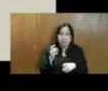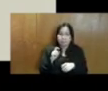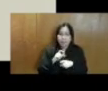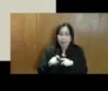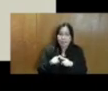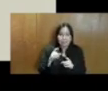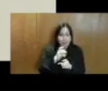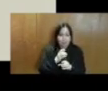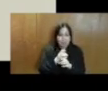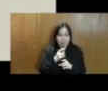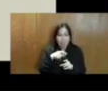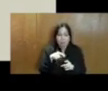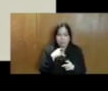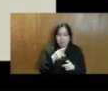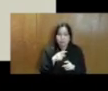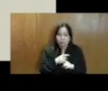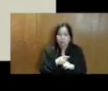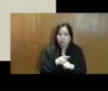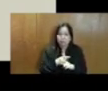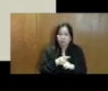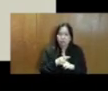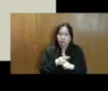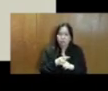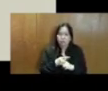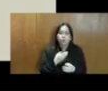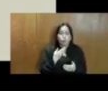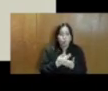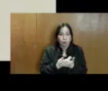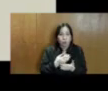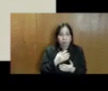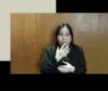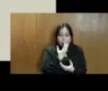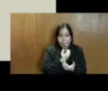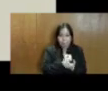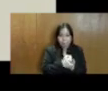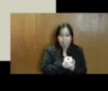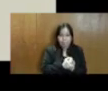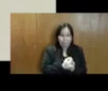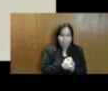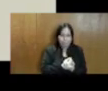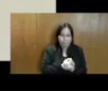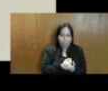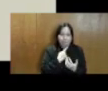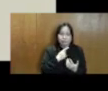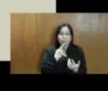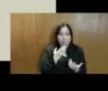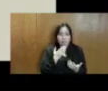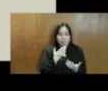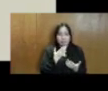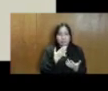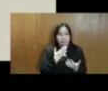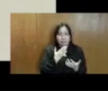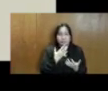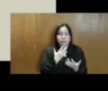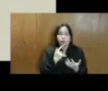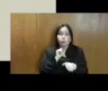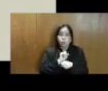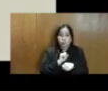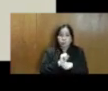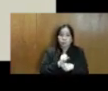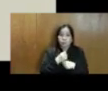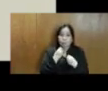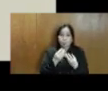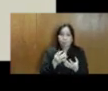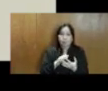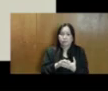electric vehicle jobs are seeing a really big increase. So this is becoming a very important source of employment for workers that are leaving